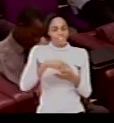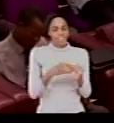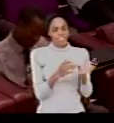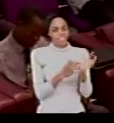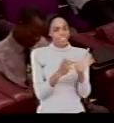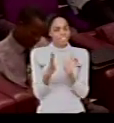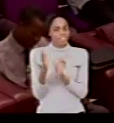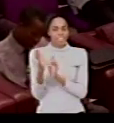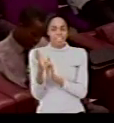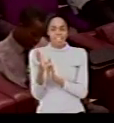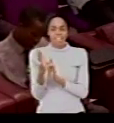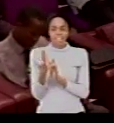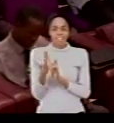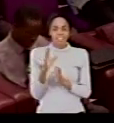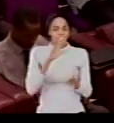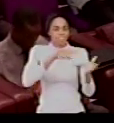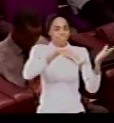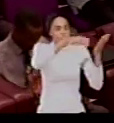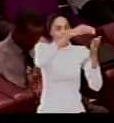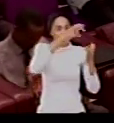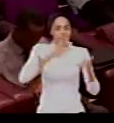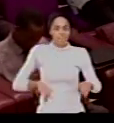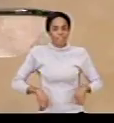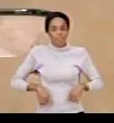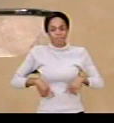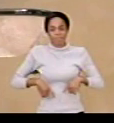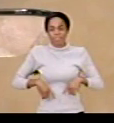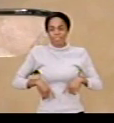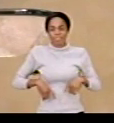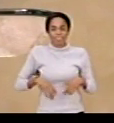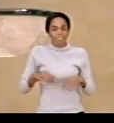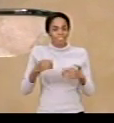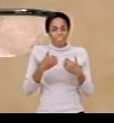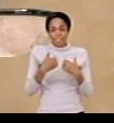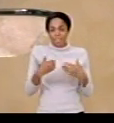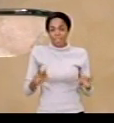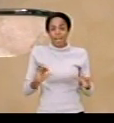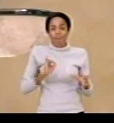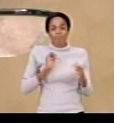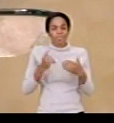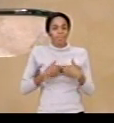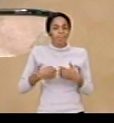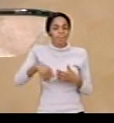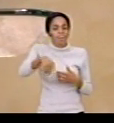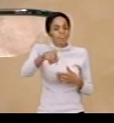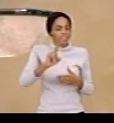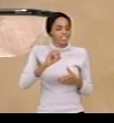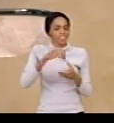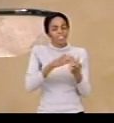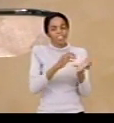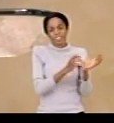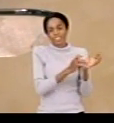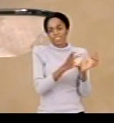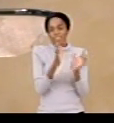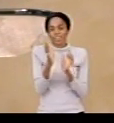yes. The storms of life are brewed, oh, I've anchored.